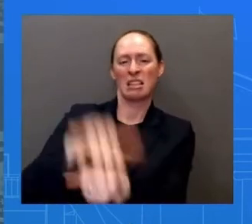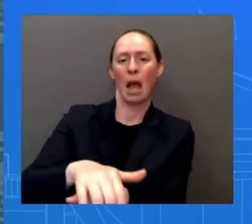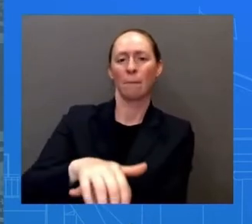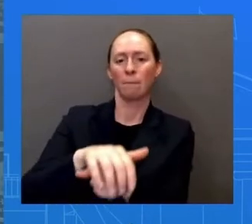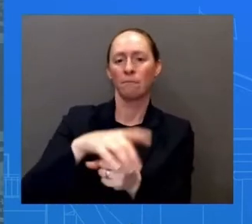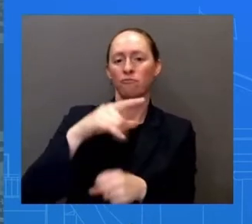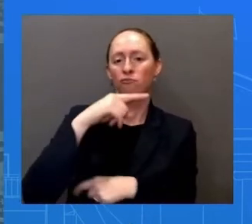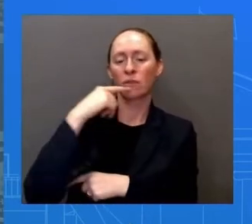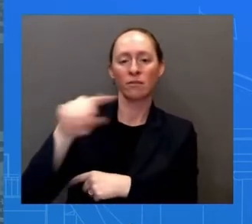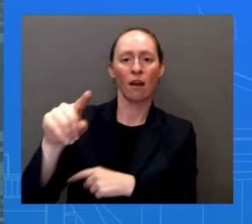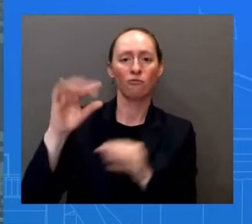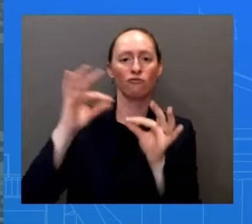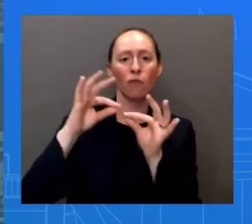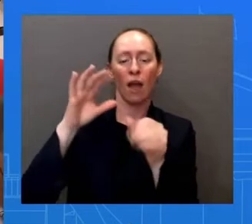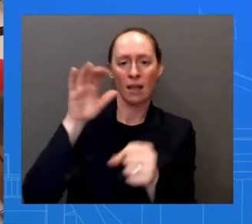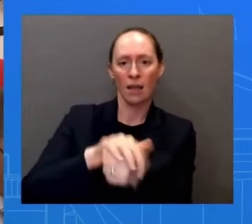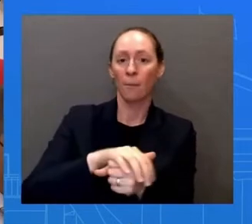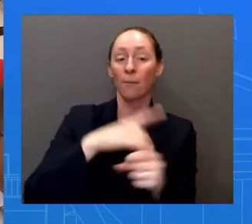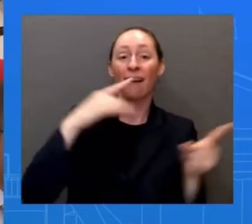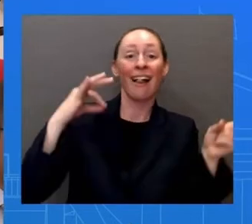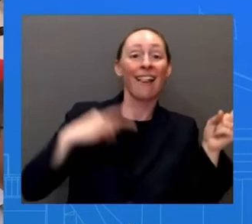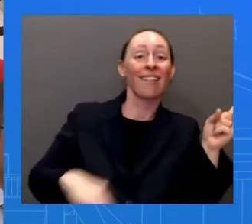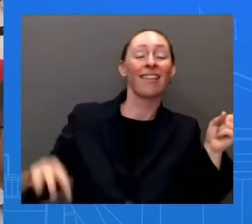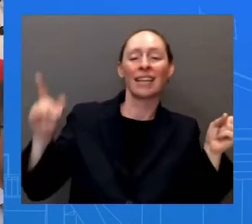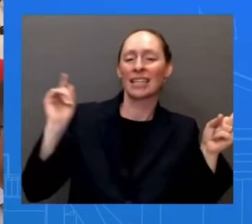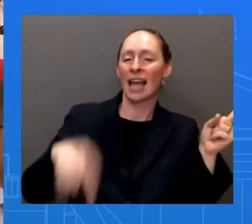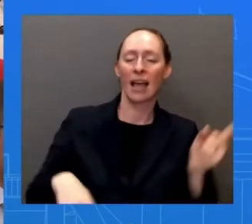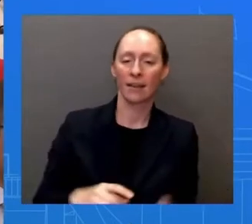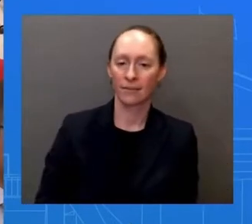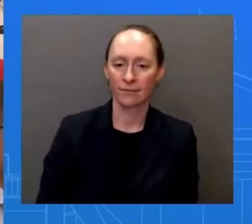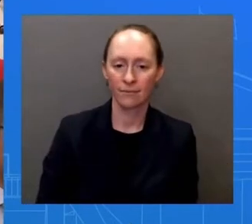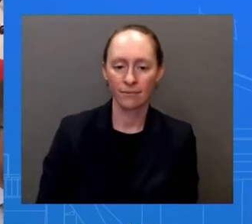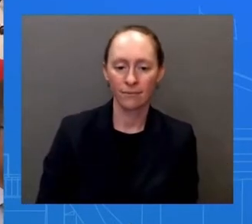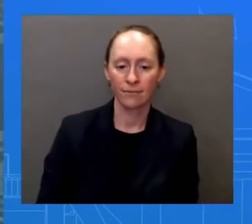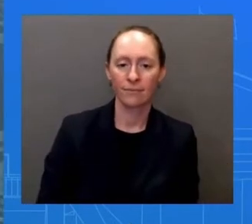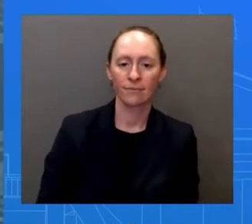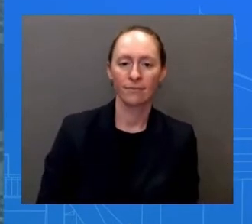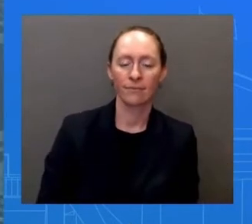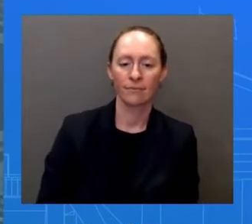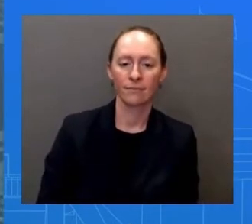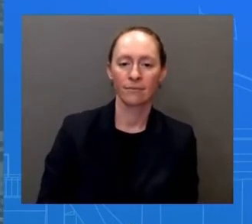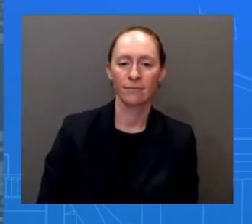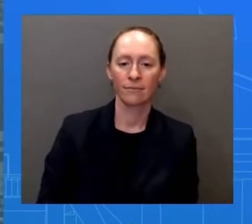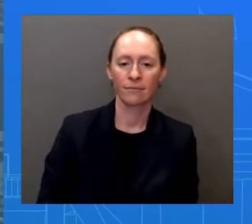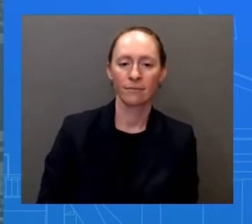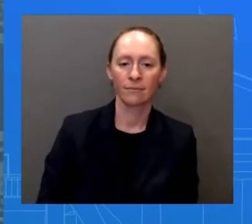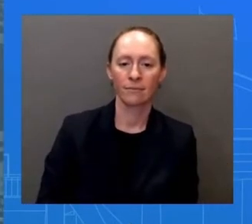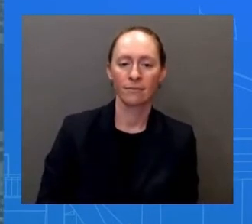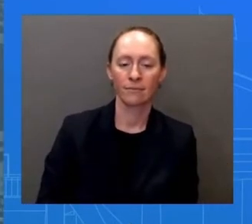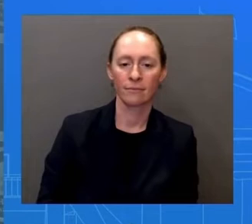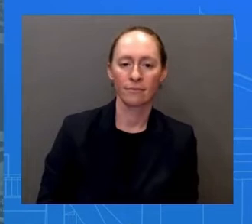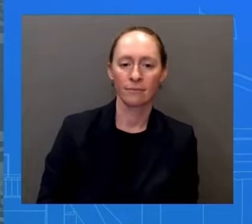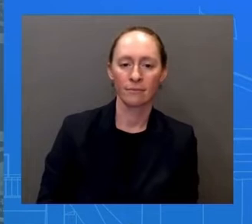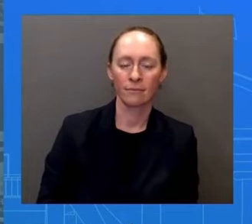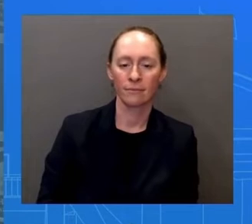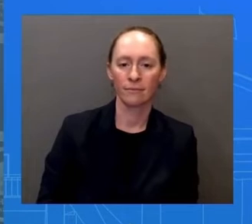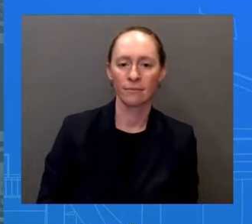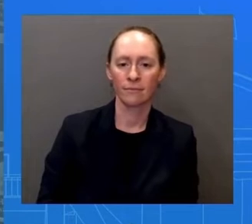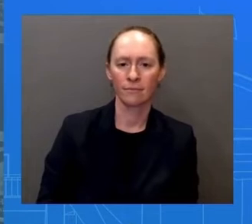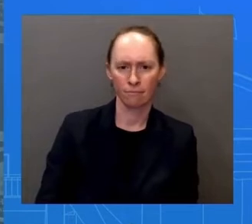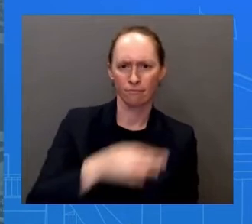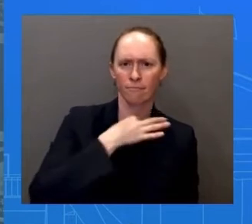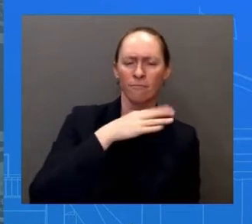anymore. But is there a review of the relationship between U.S. and China? I don't have an announcement of a review